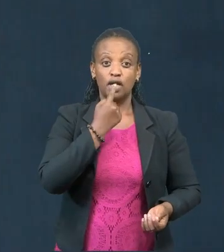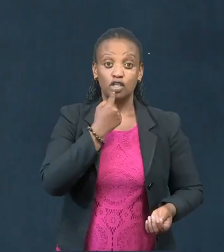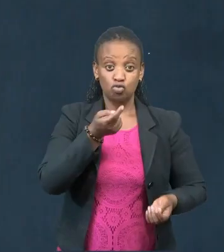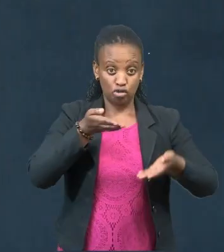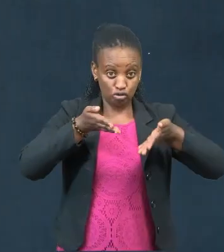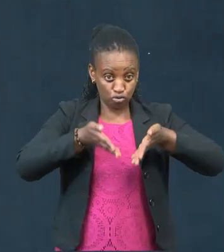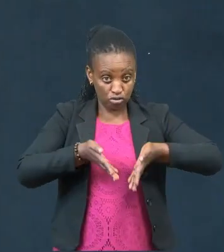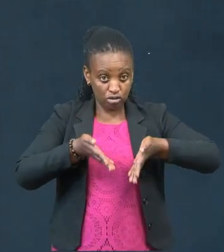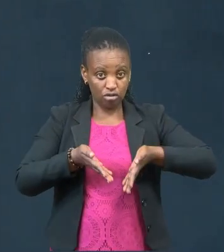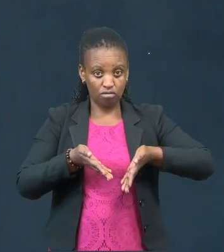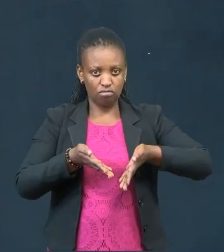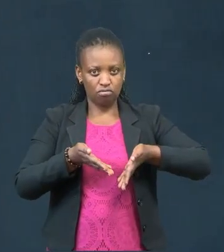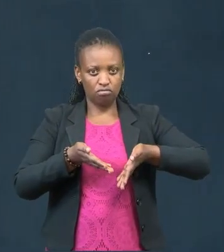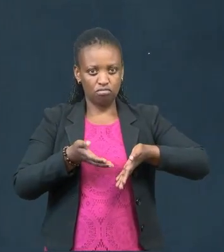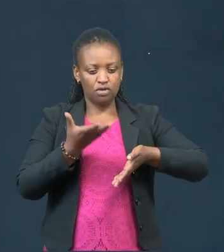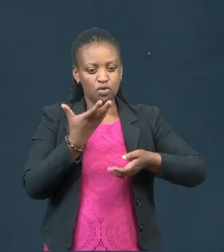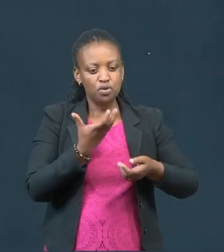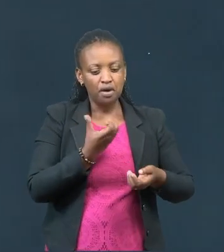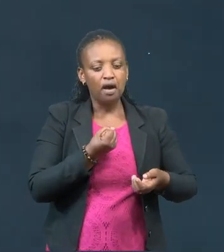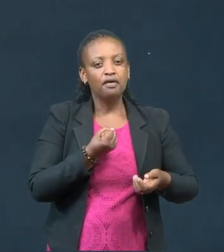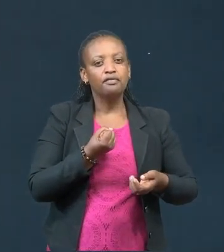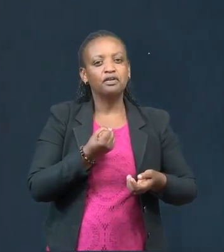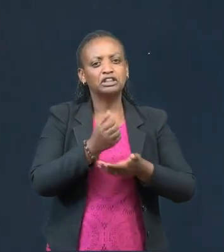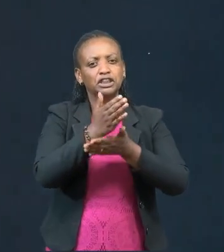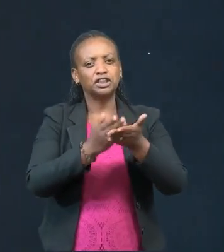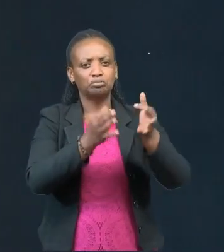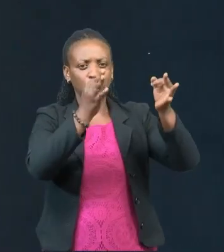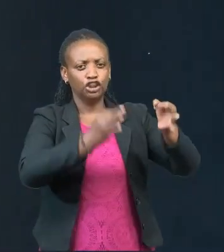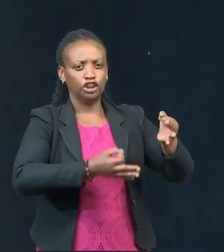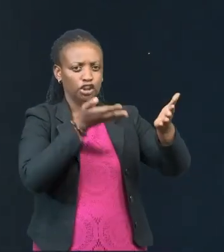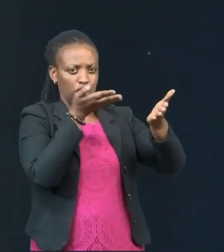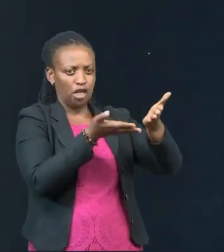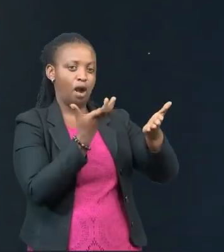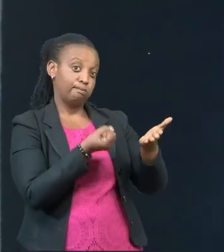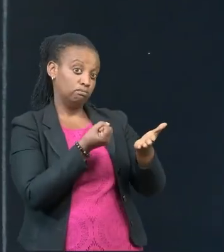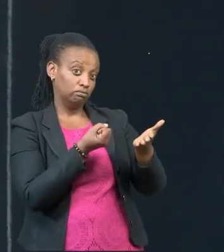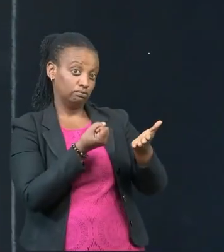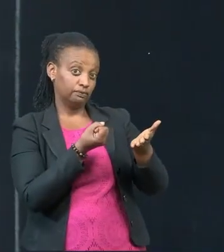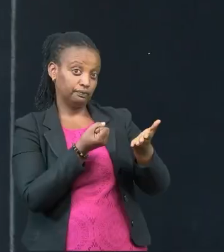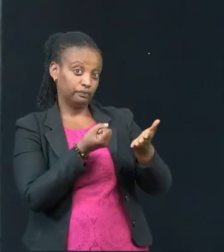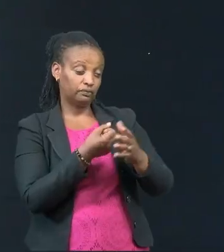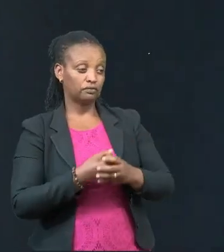Our lesson today, we are having some objects here,